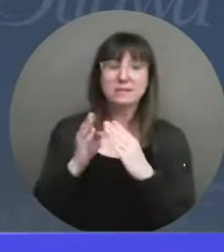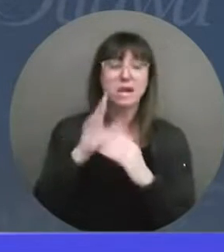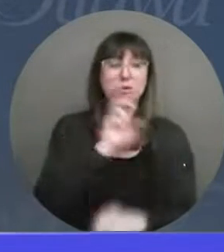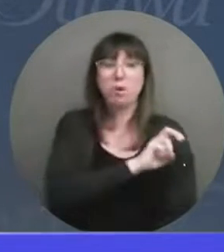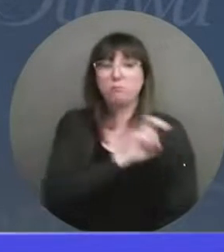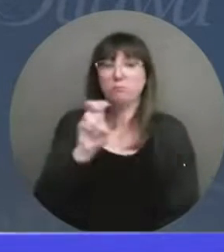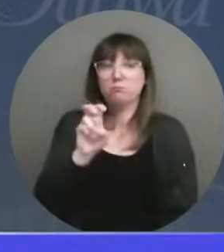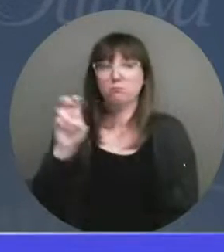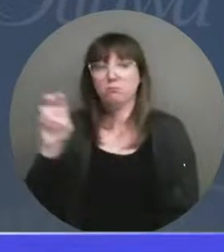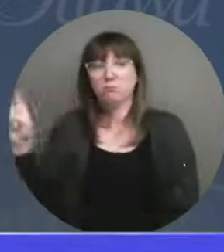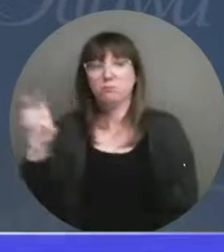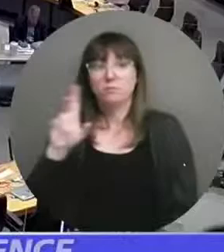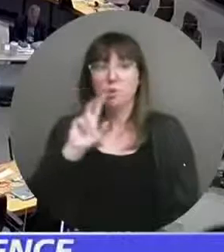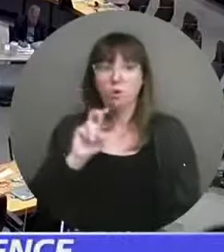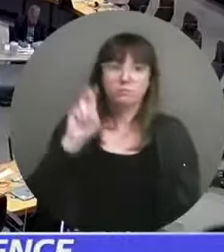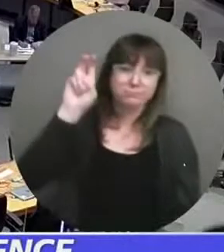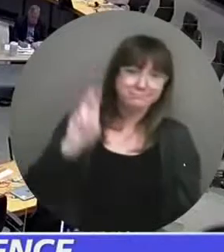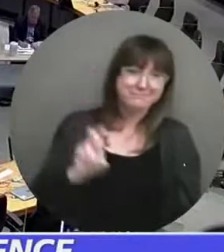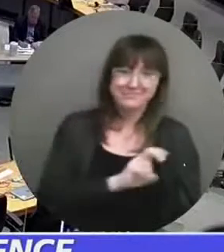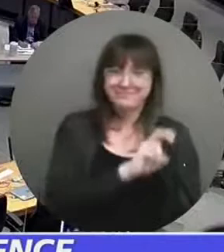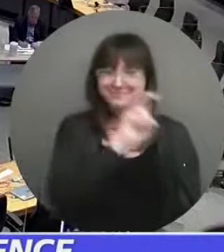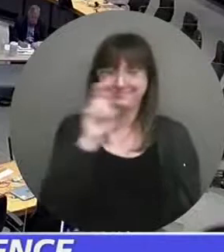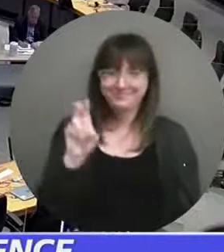or south. Thank you.